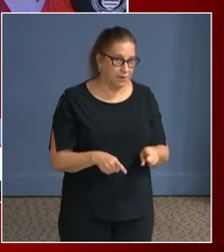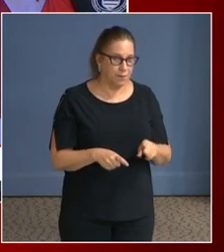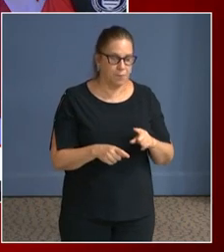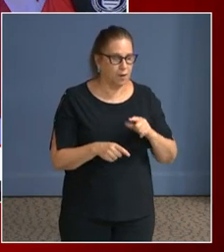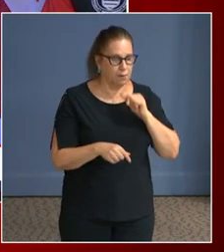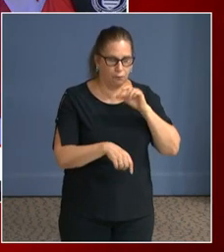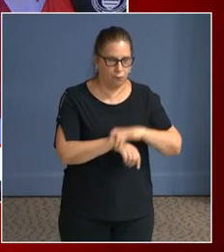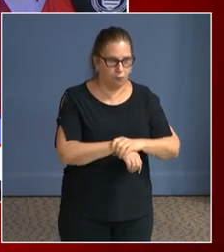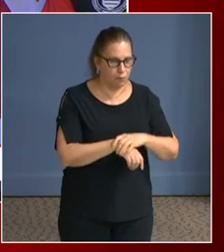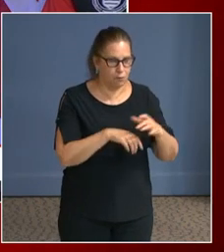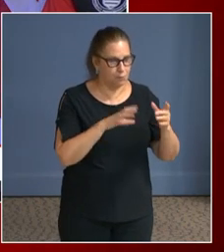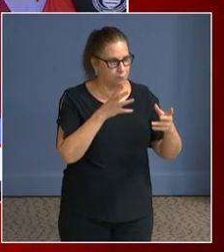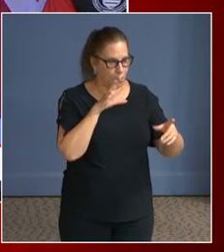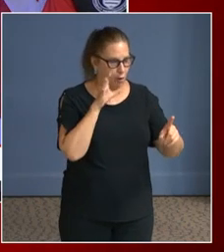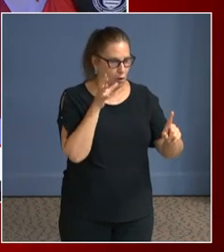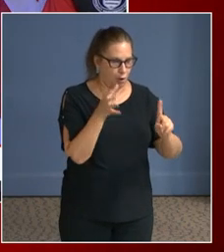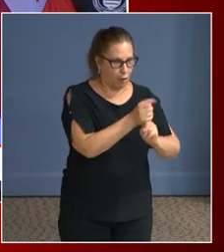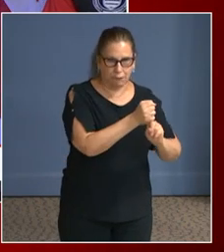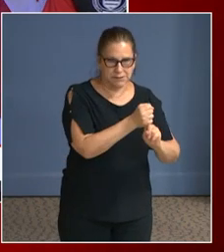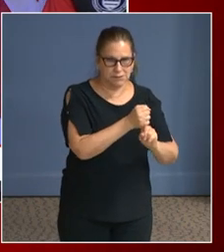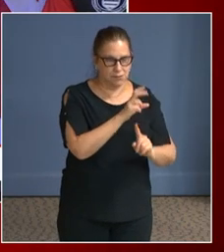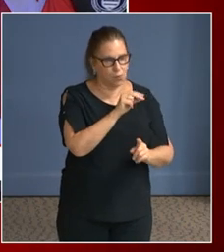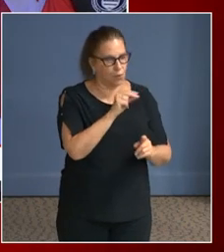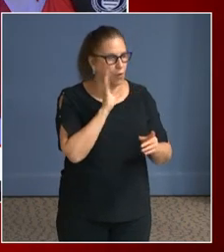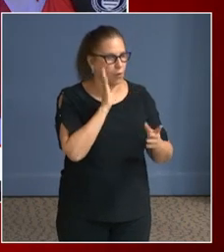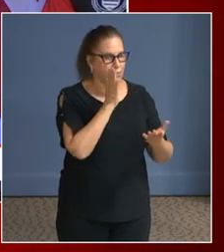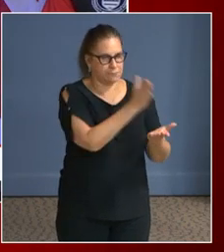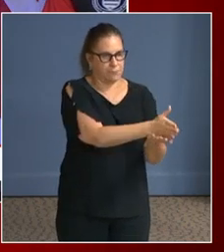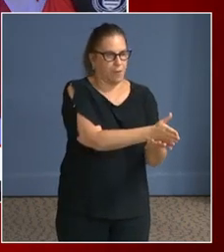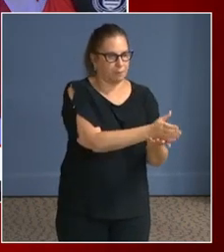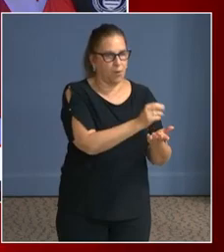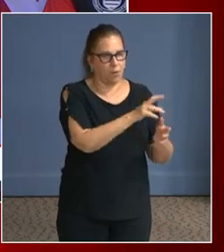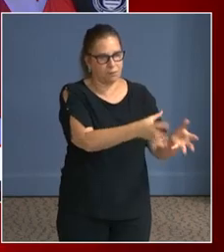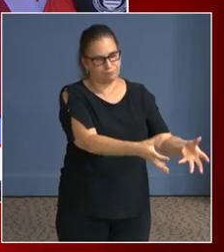we've talked with them and asked them to discontinue that practice.